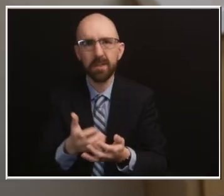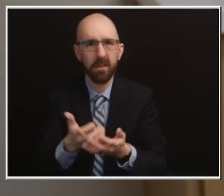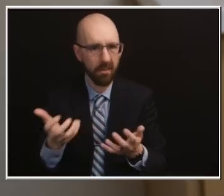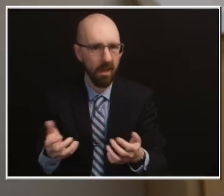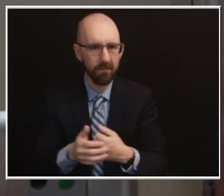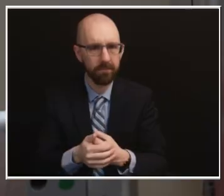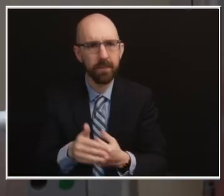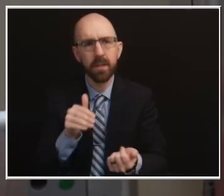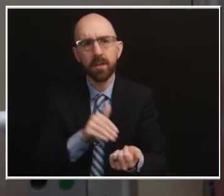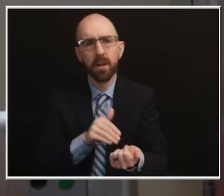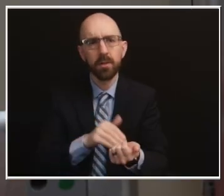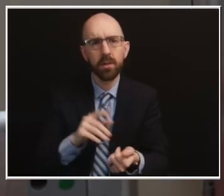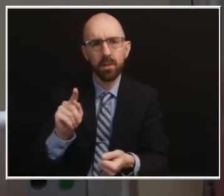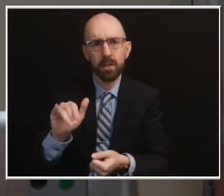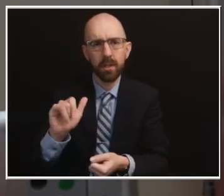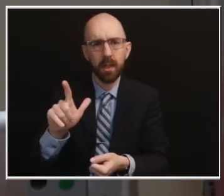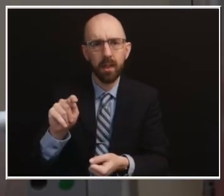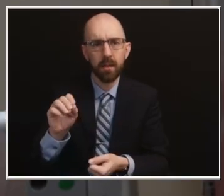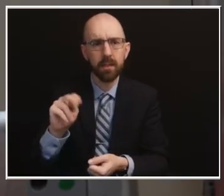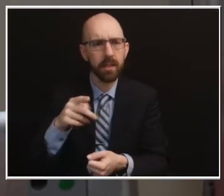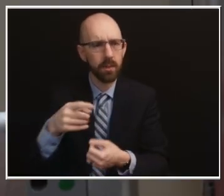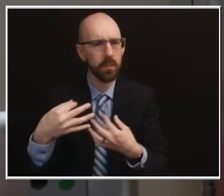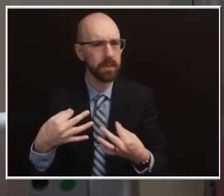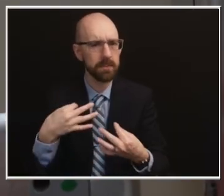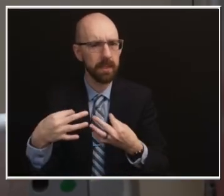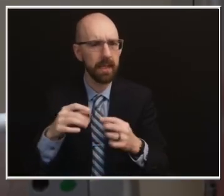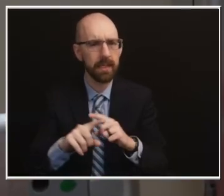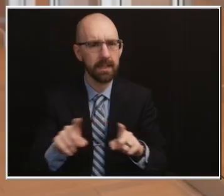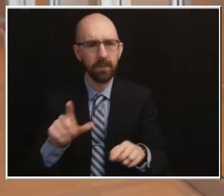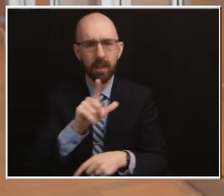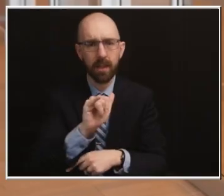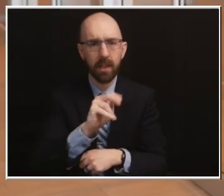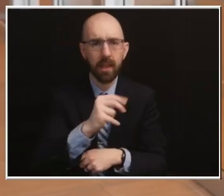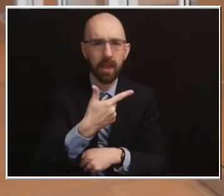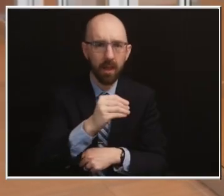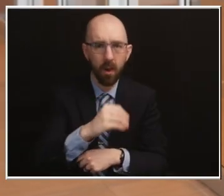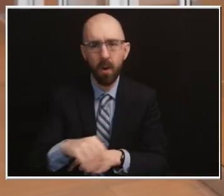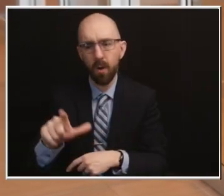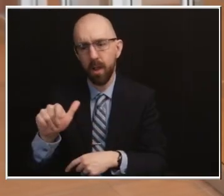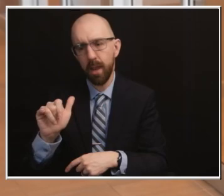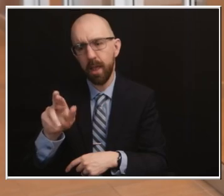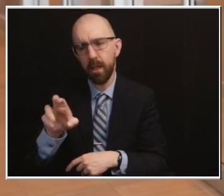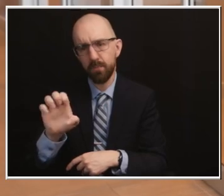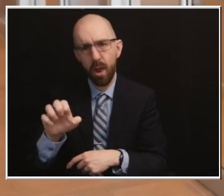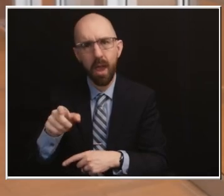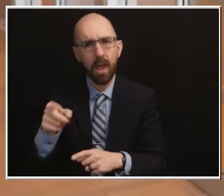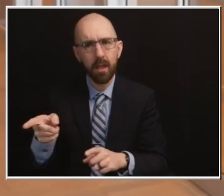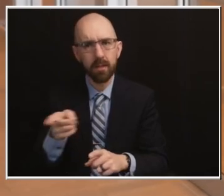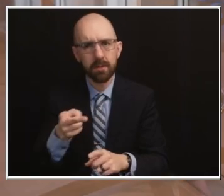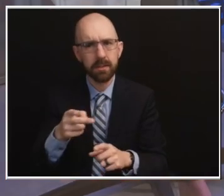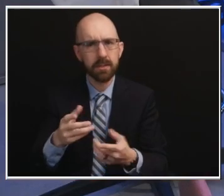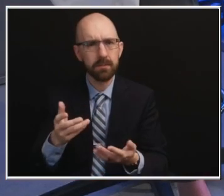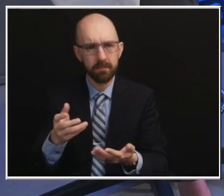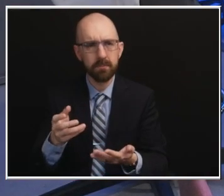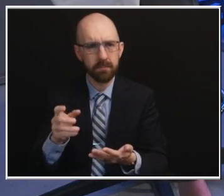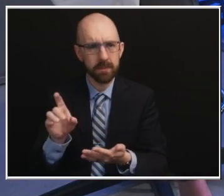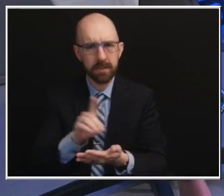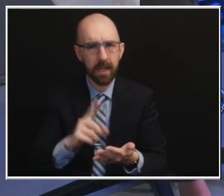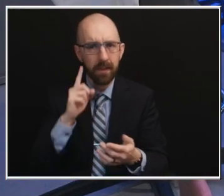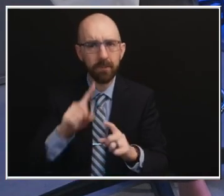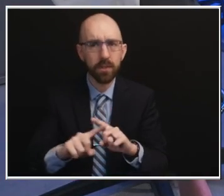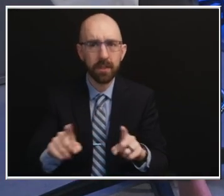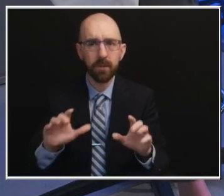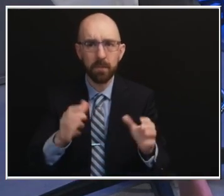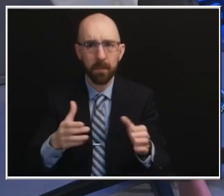Dr. Tilden, can you explain the difference between Lingo and Libre Rio? Are they designed for different patient populations?